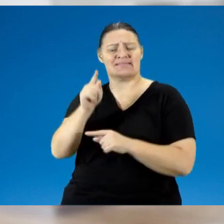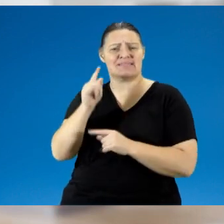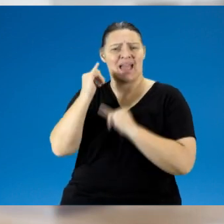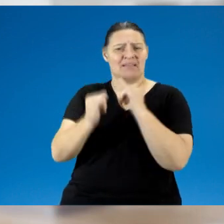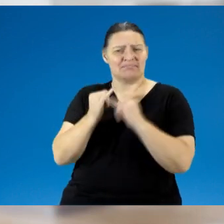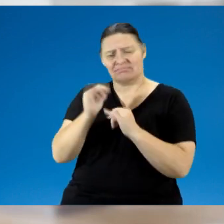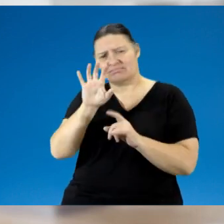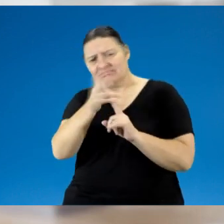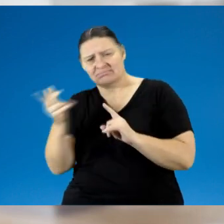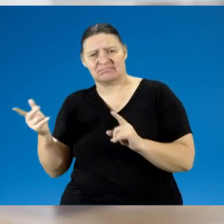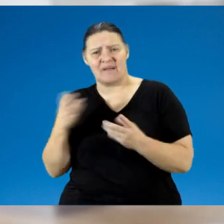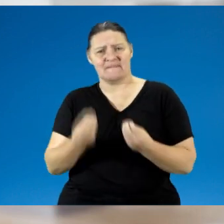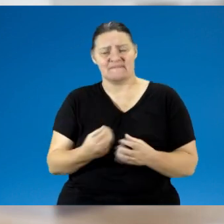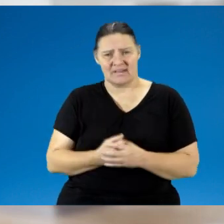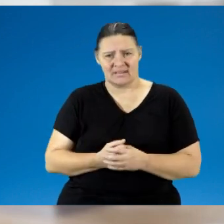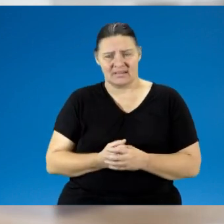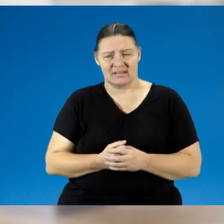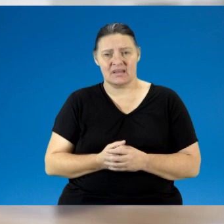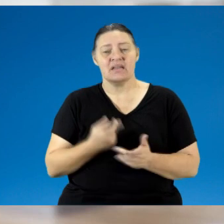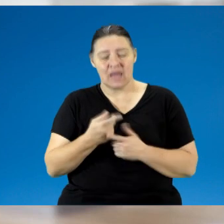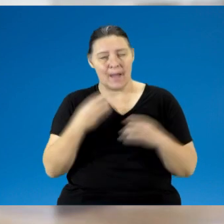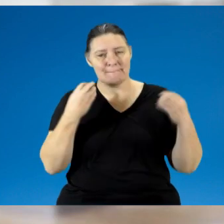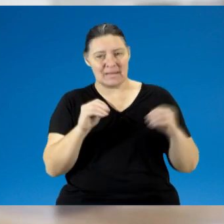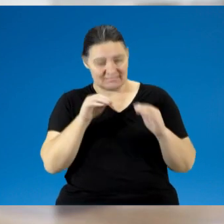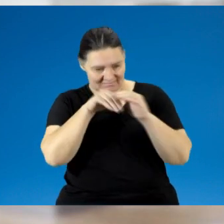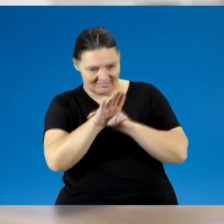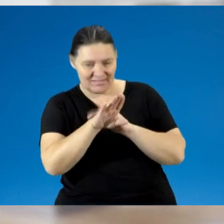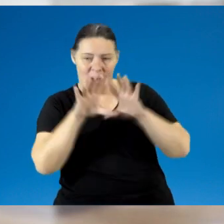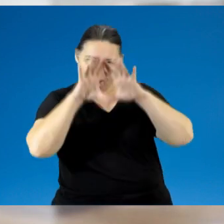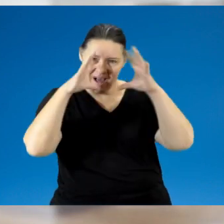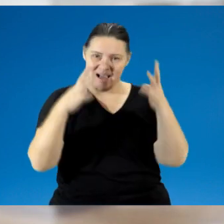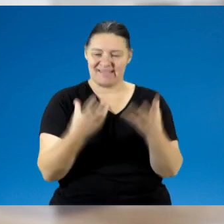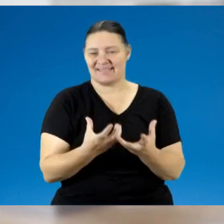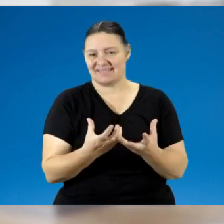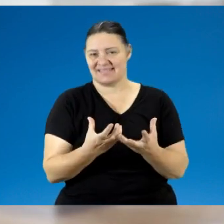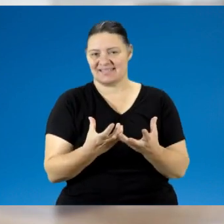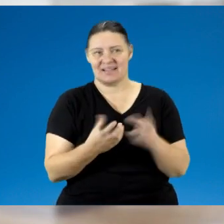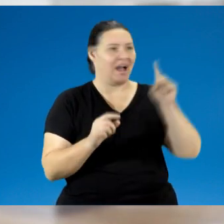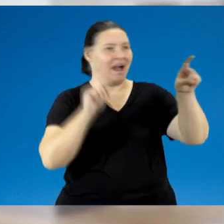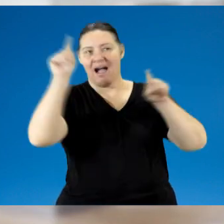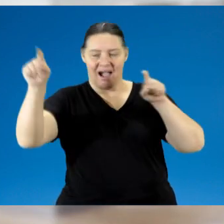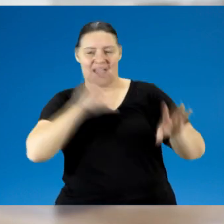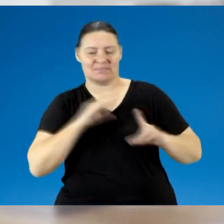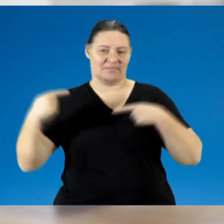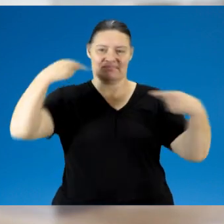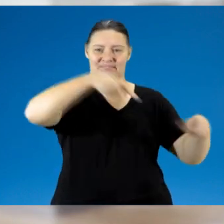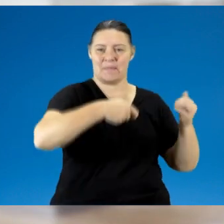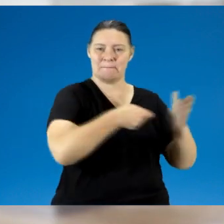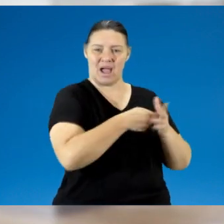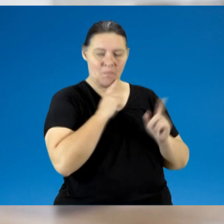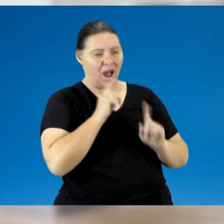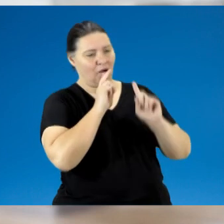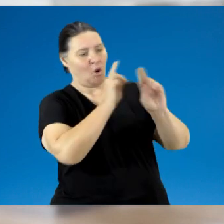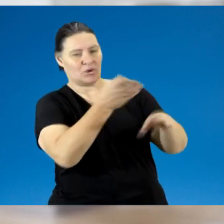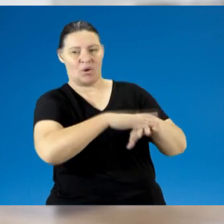So ways to be involved. One of the ways is that the business can enter that global market, find customers from everywhere. Not that you need